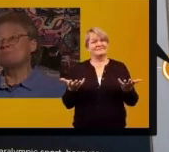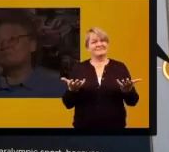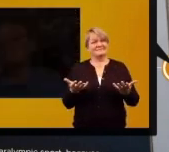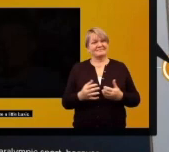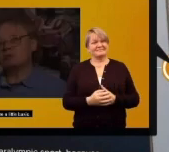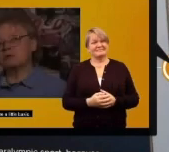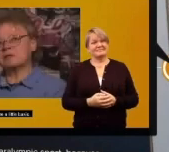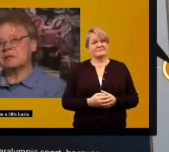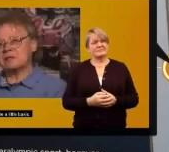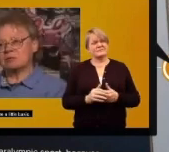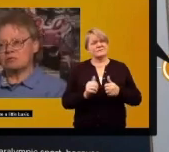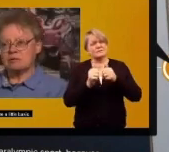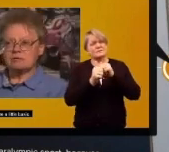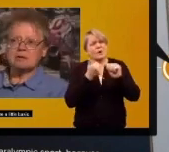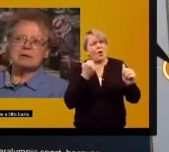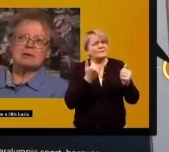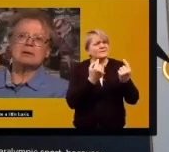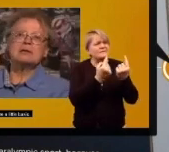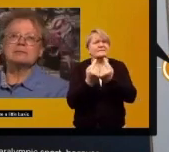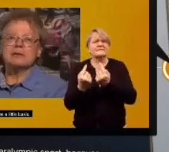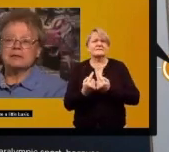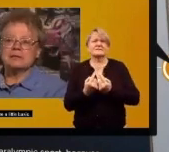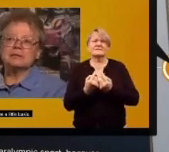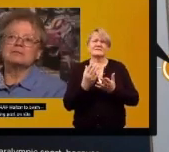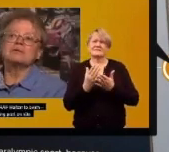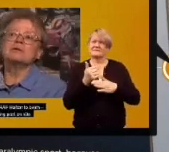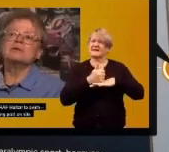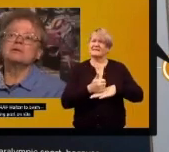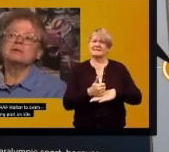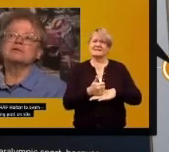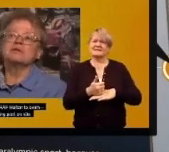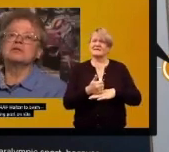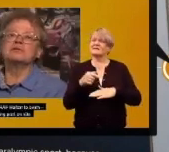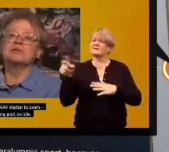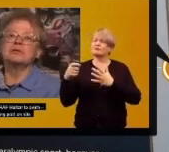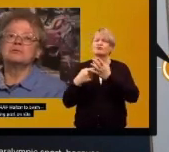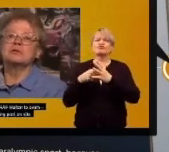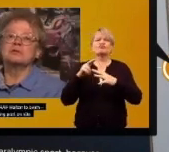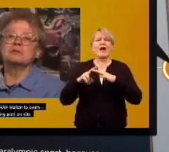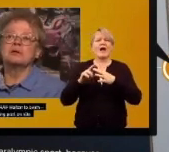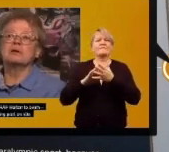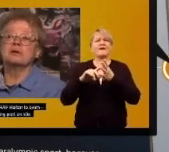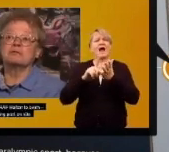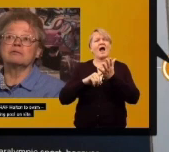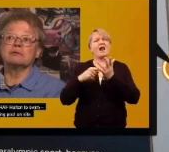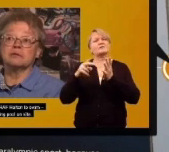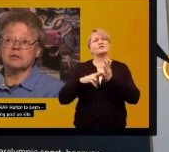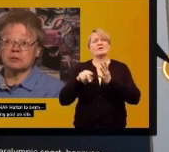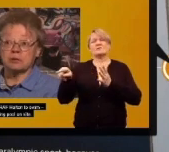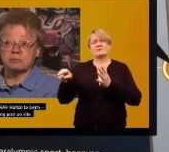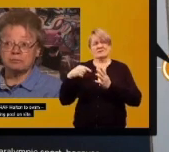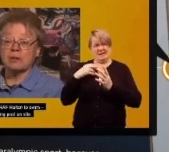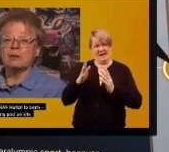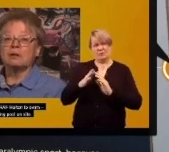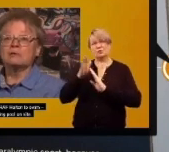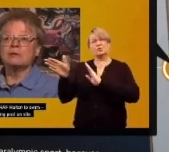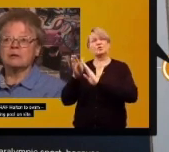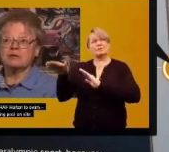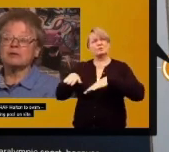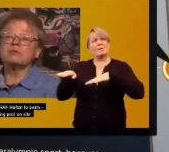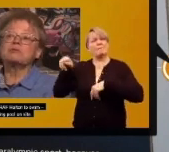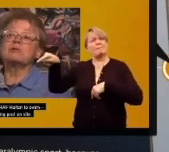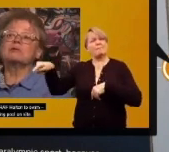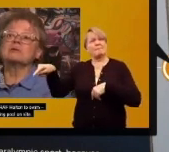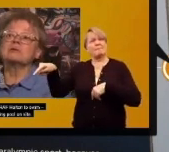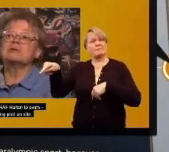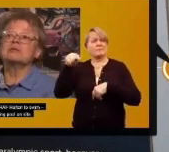as well. Sports facilities were a little basic. We got transported up to RAF Halton to swim. Didn't